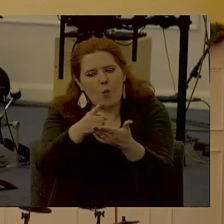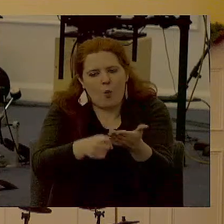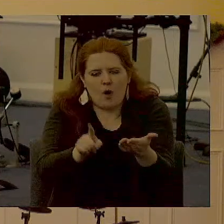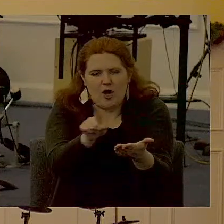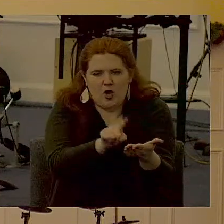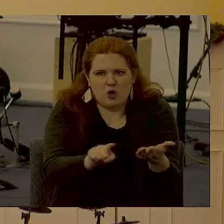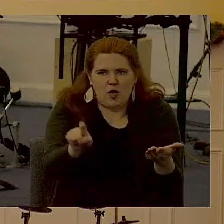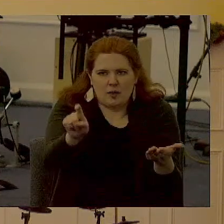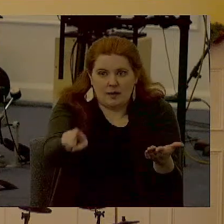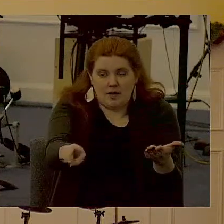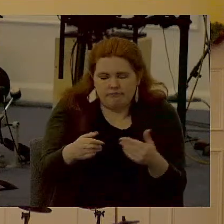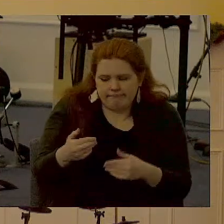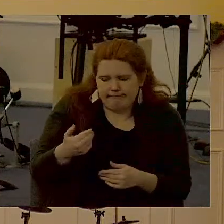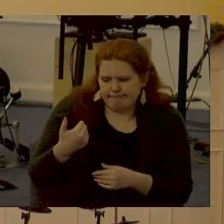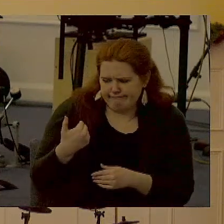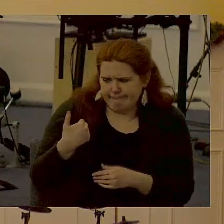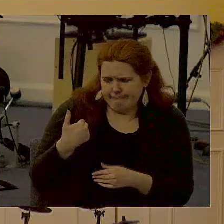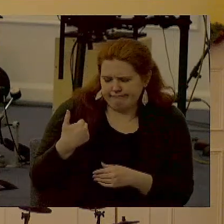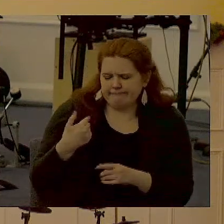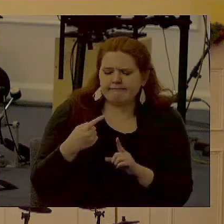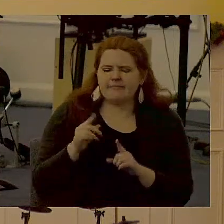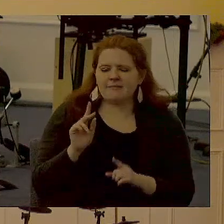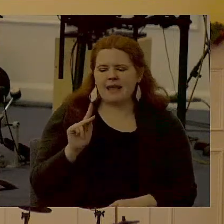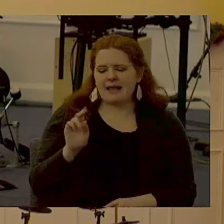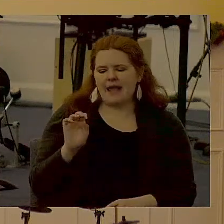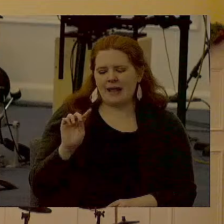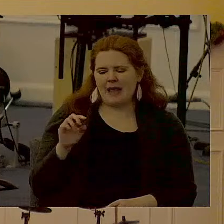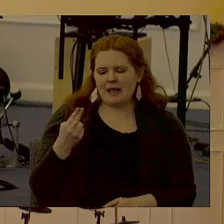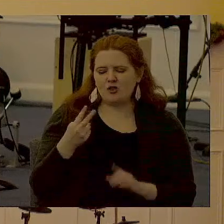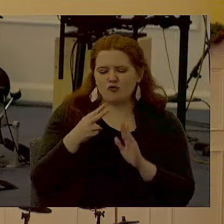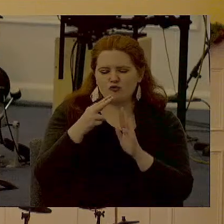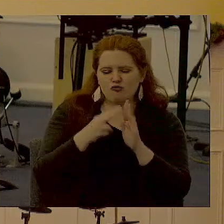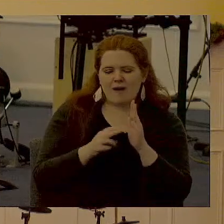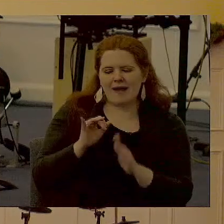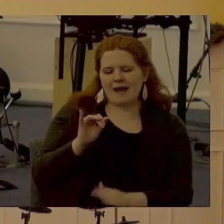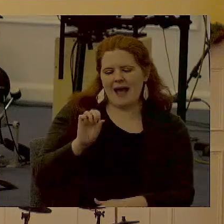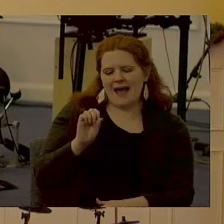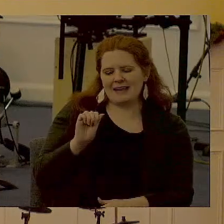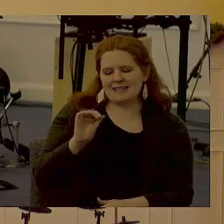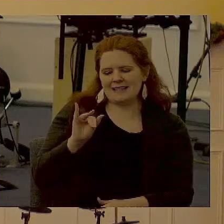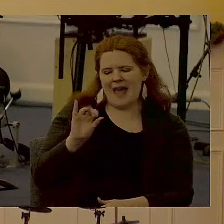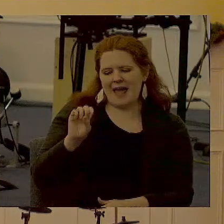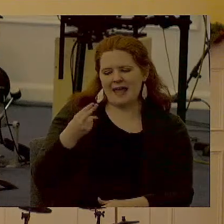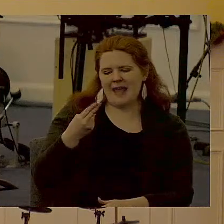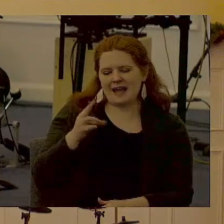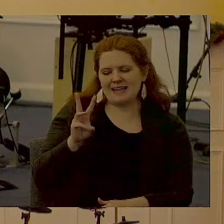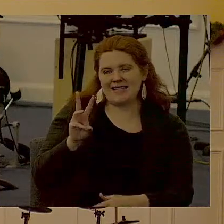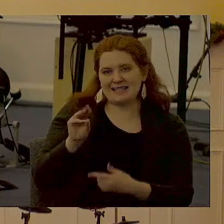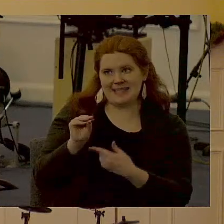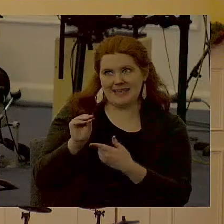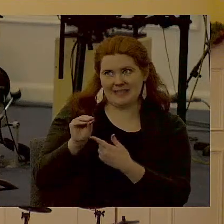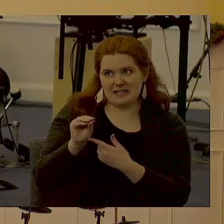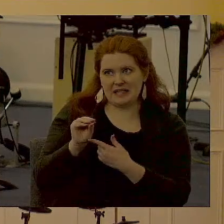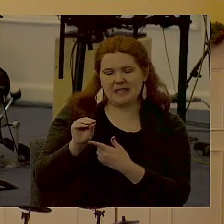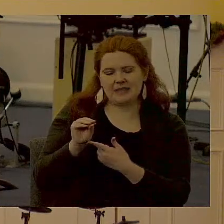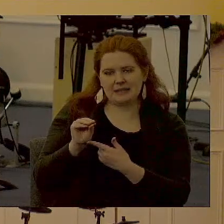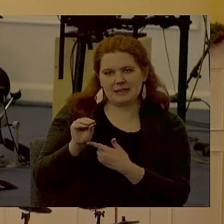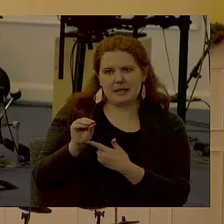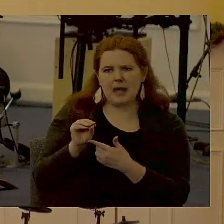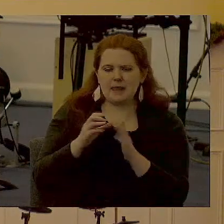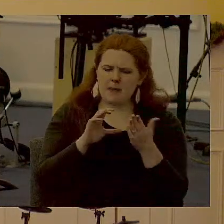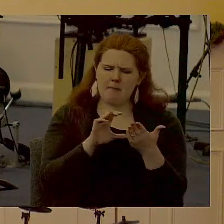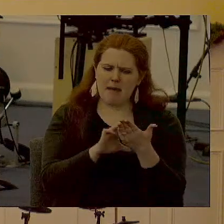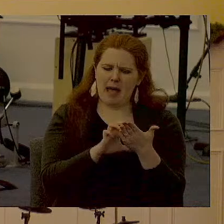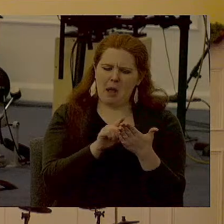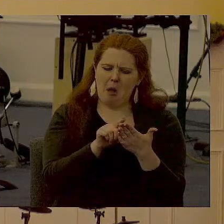Now, a little bit ago, Keith read from Isaiah 60. And Isaiah 60, it's a really interesting